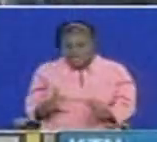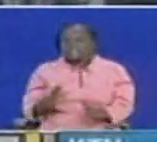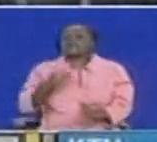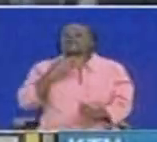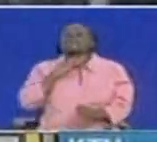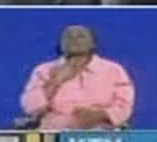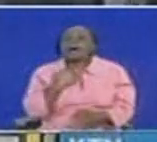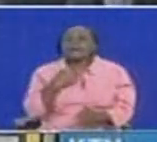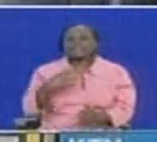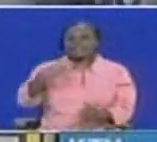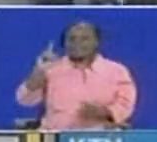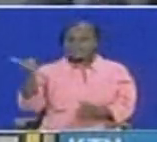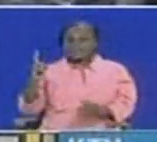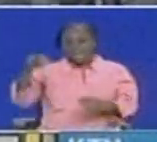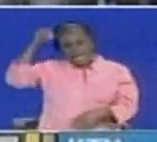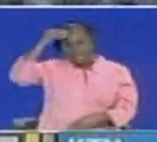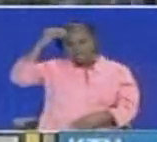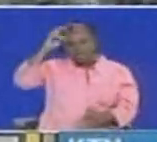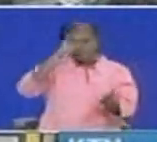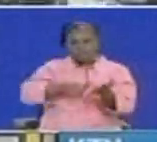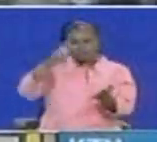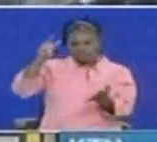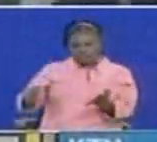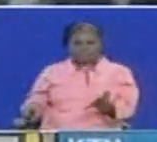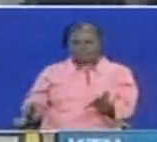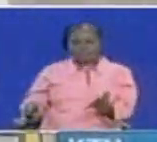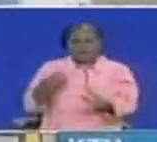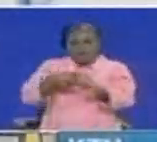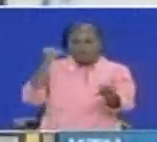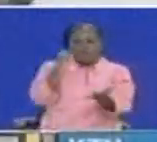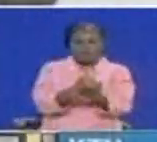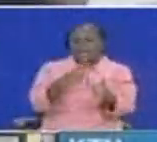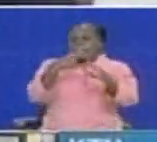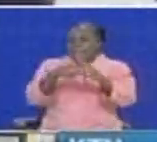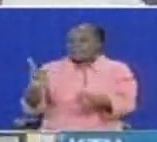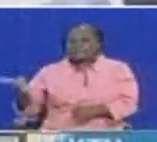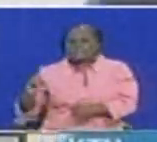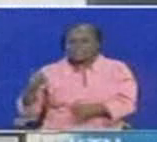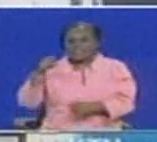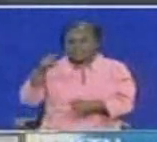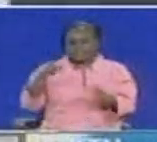of Education Cabinet Secretary Professor Jacob Kaimenyi, but Kaimenyi has